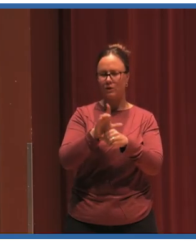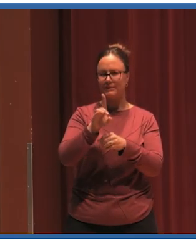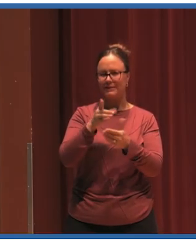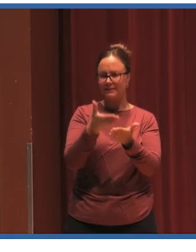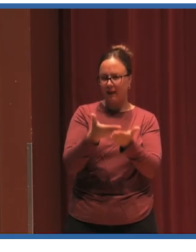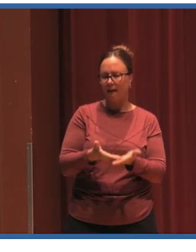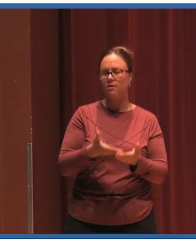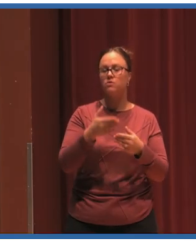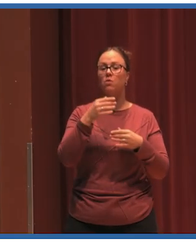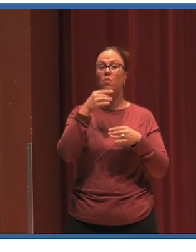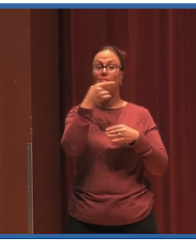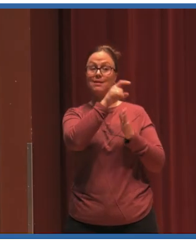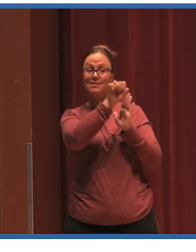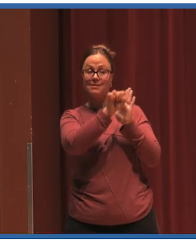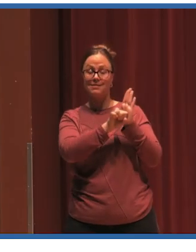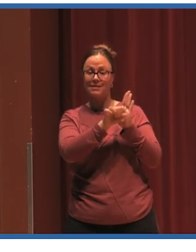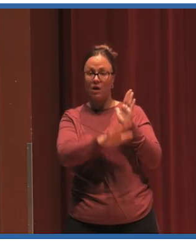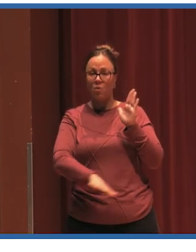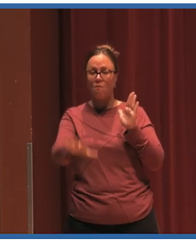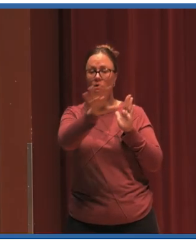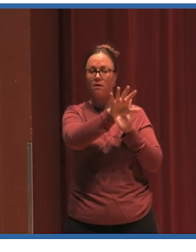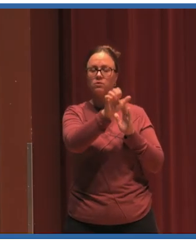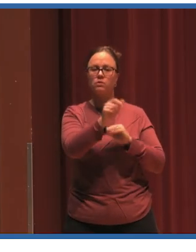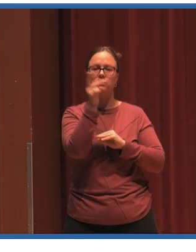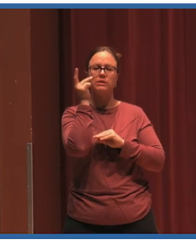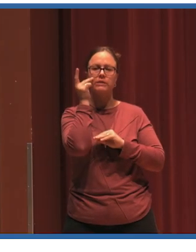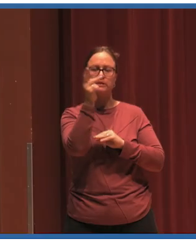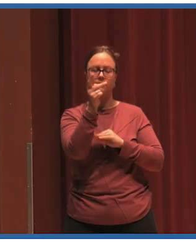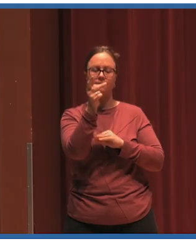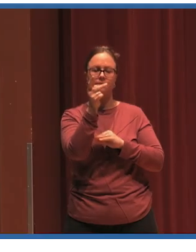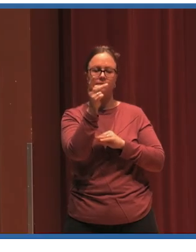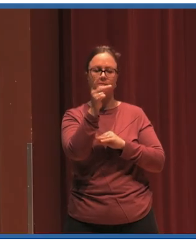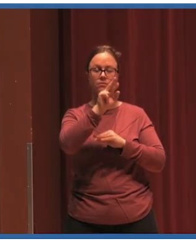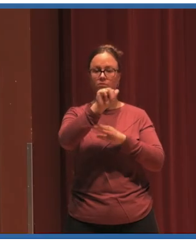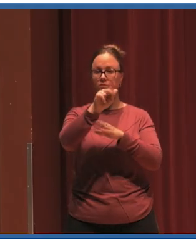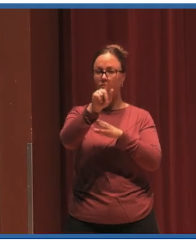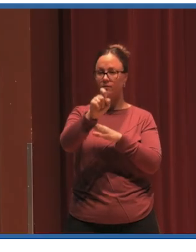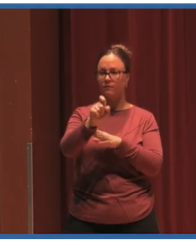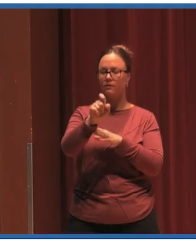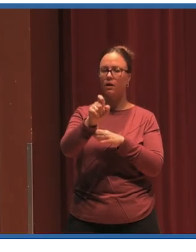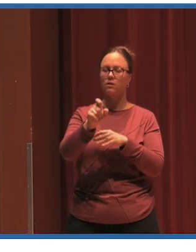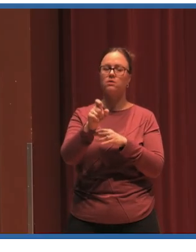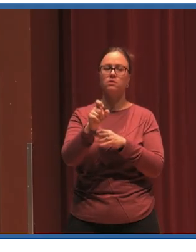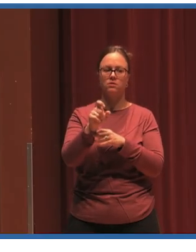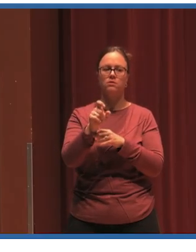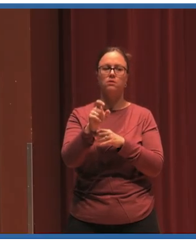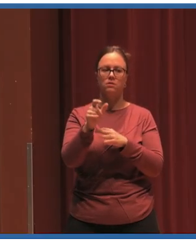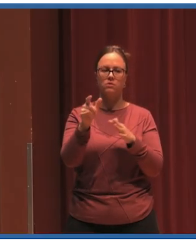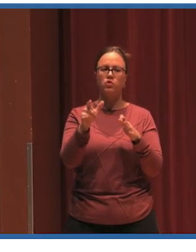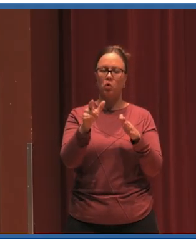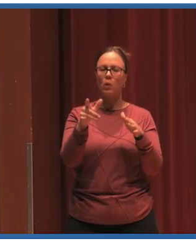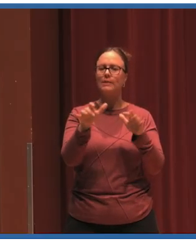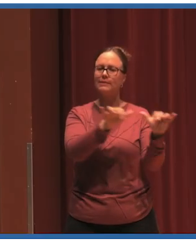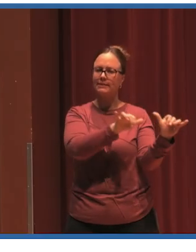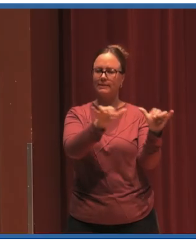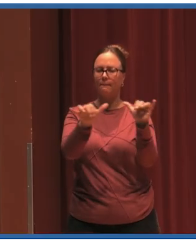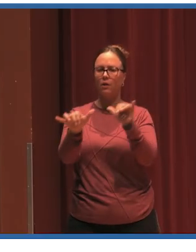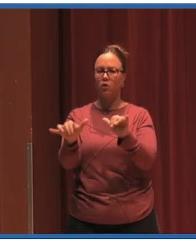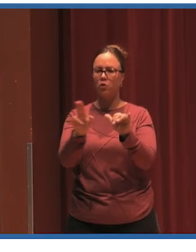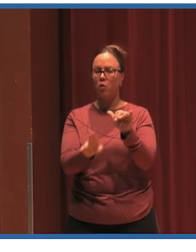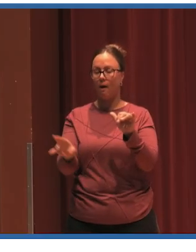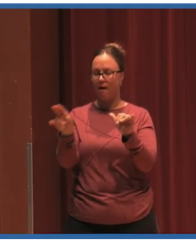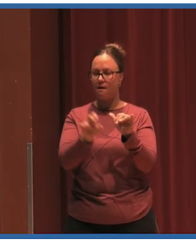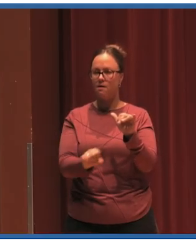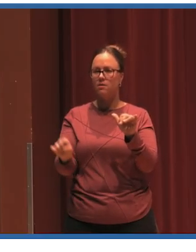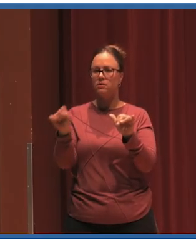is statewide. So we can see here that our rates are relatively similar to the US when it